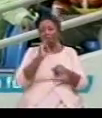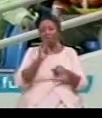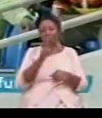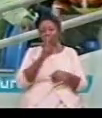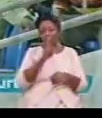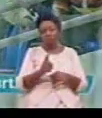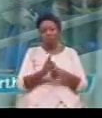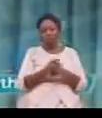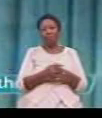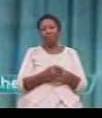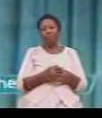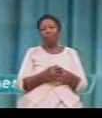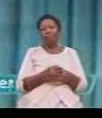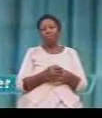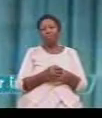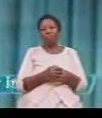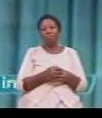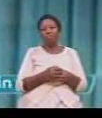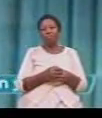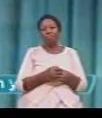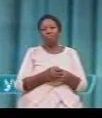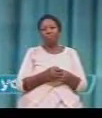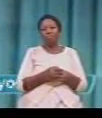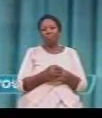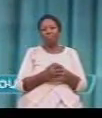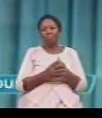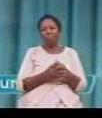Yours is a miracle tonight.